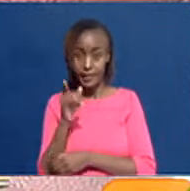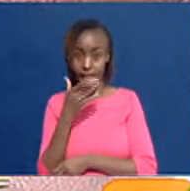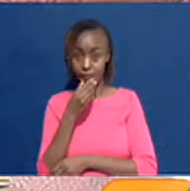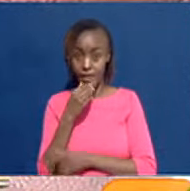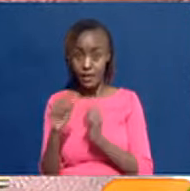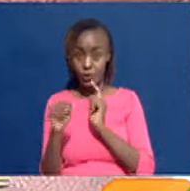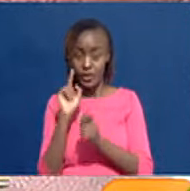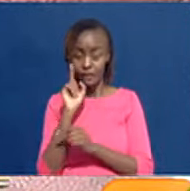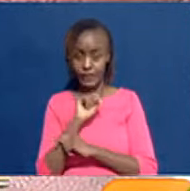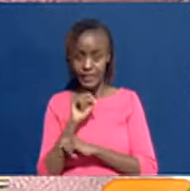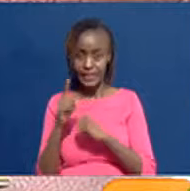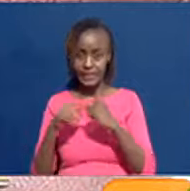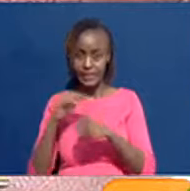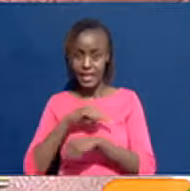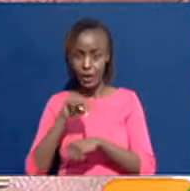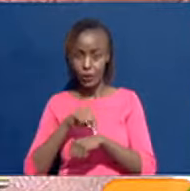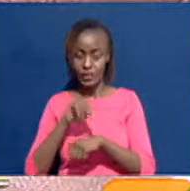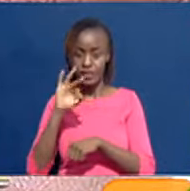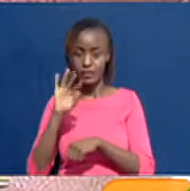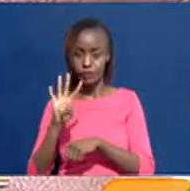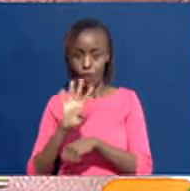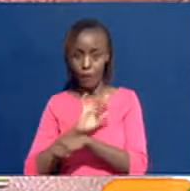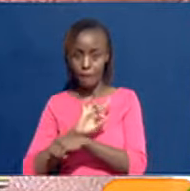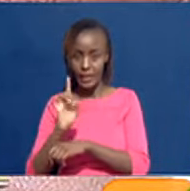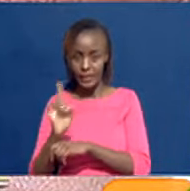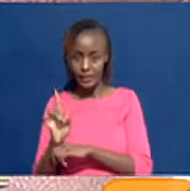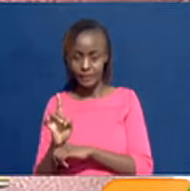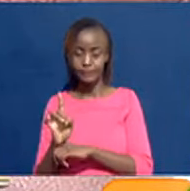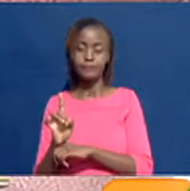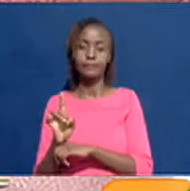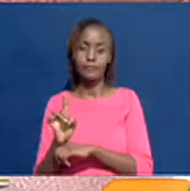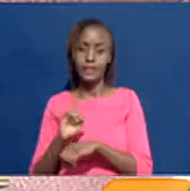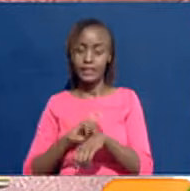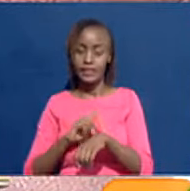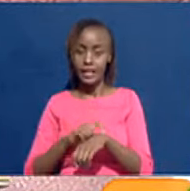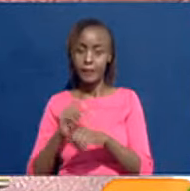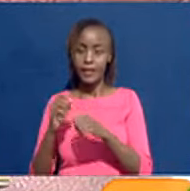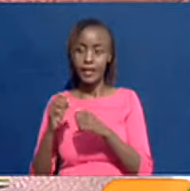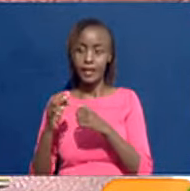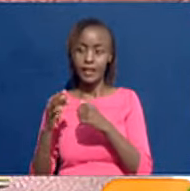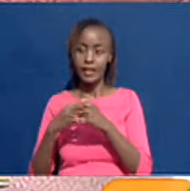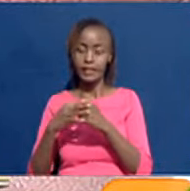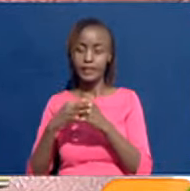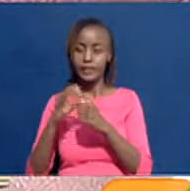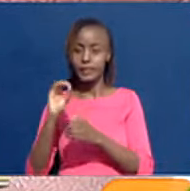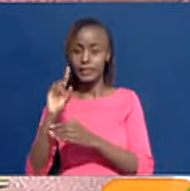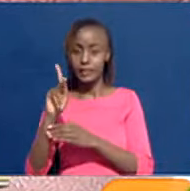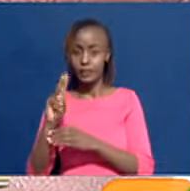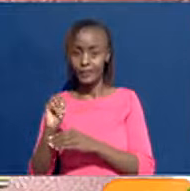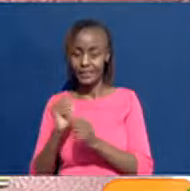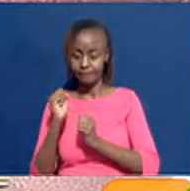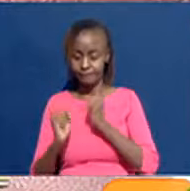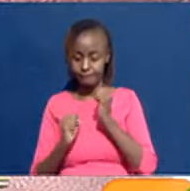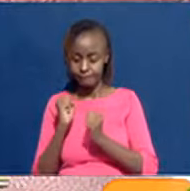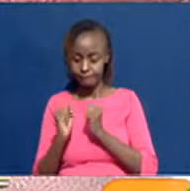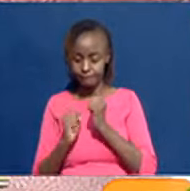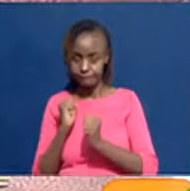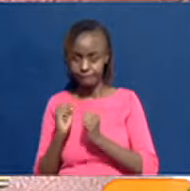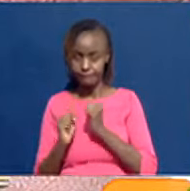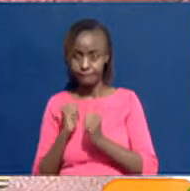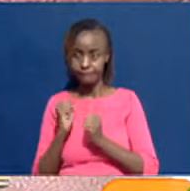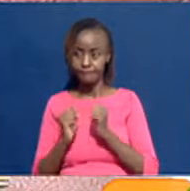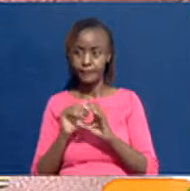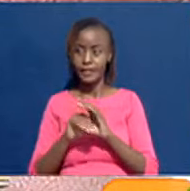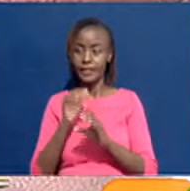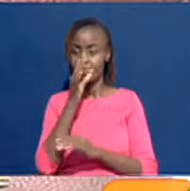won in 6 hours, 34 minutes. The 80-kilometer race organized by Urban Swara's Running Club and the